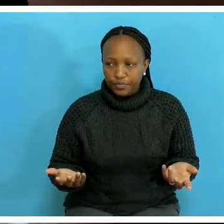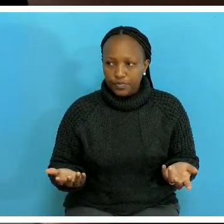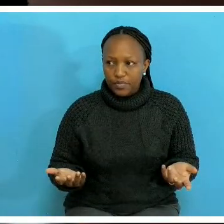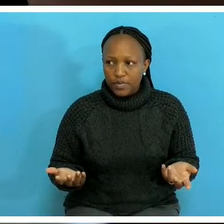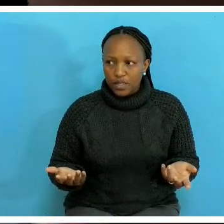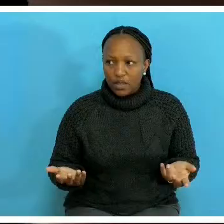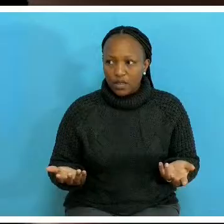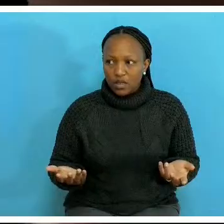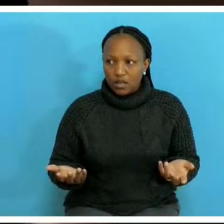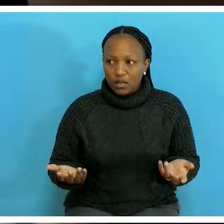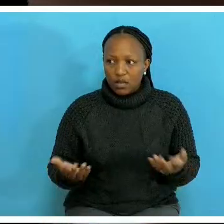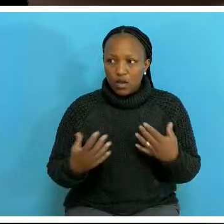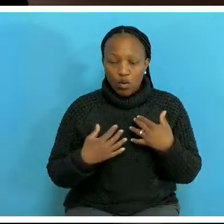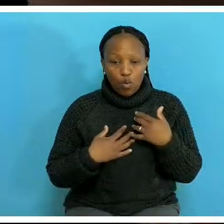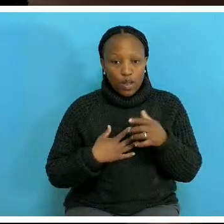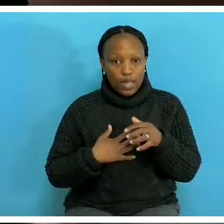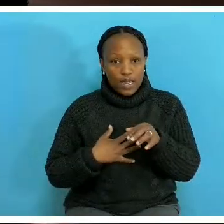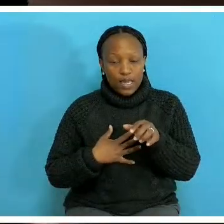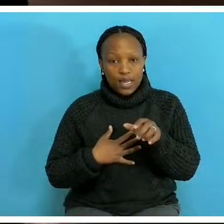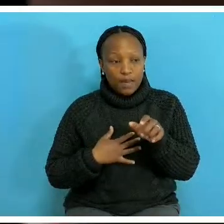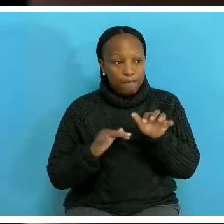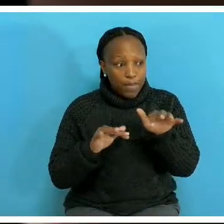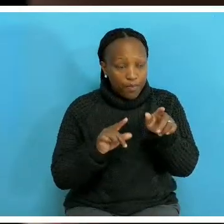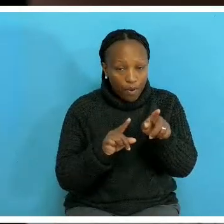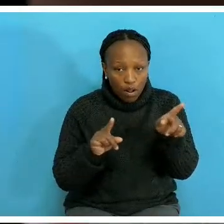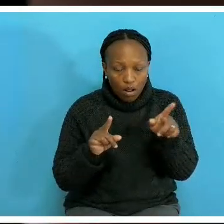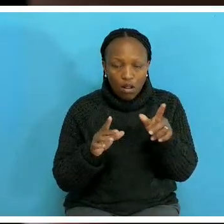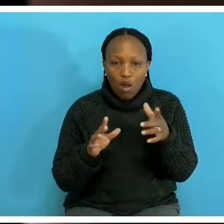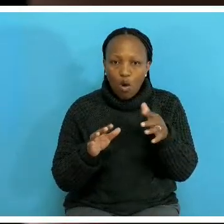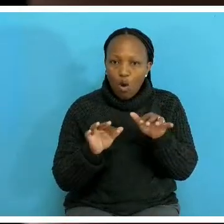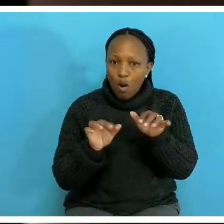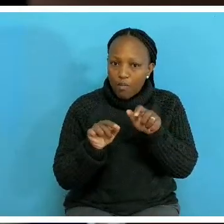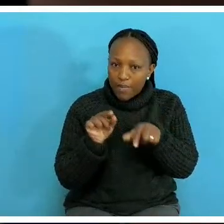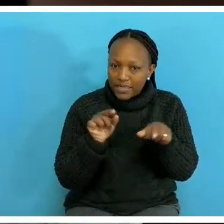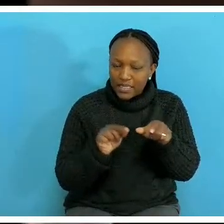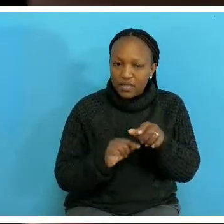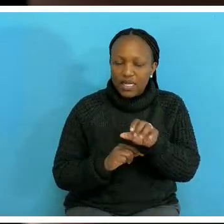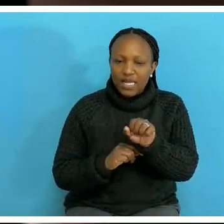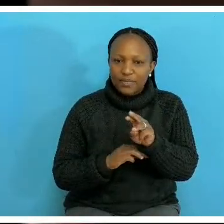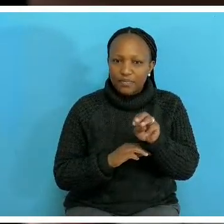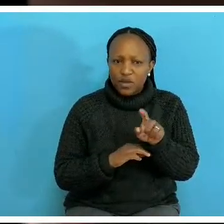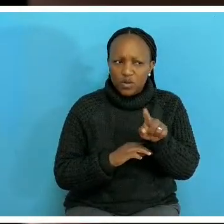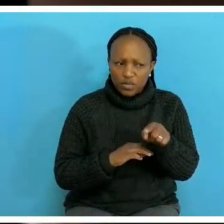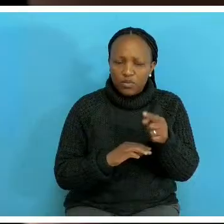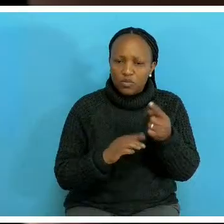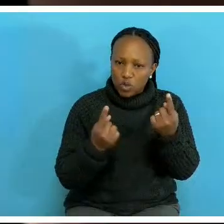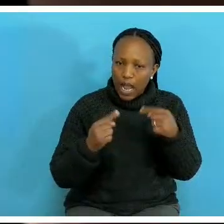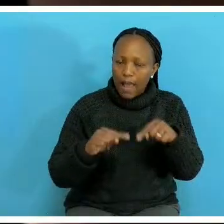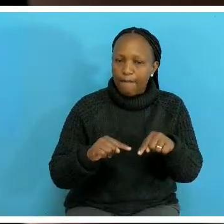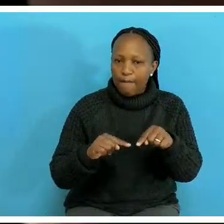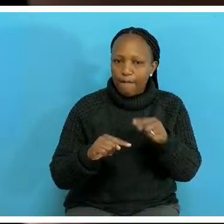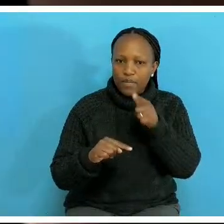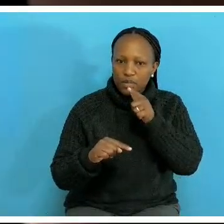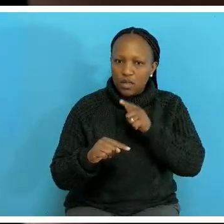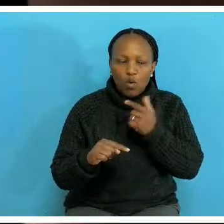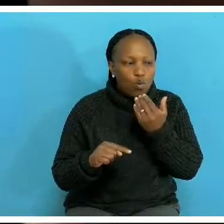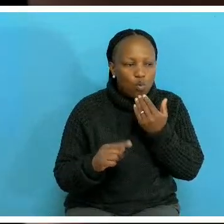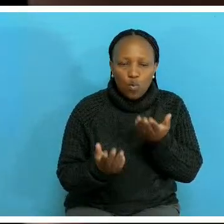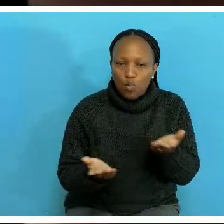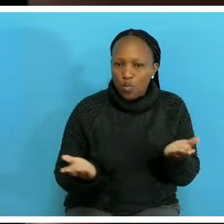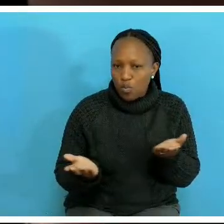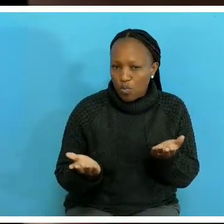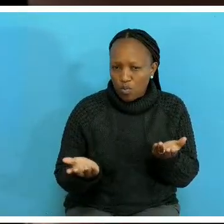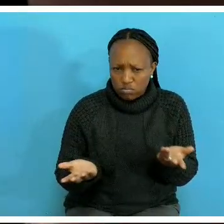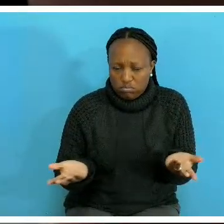that person or those SMMEs should have been here to come and, to come and tell us we've gained it. Who are they?